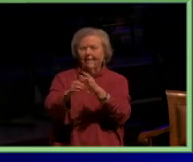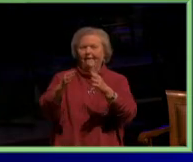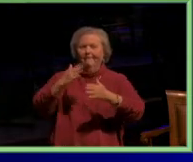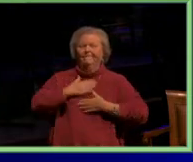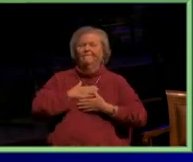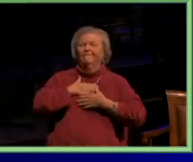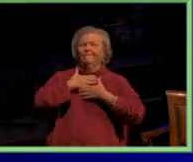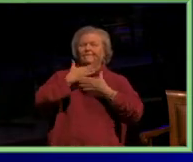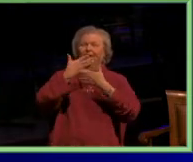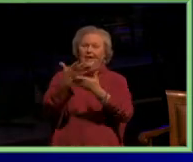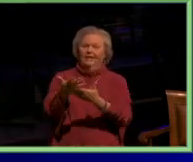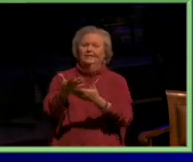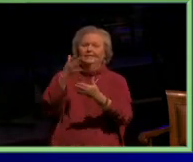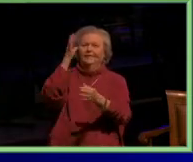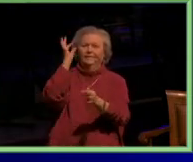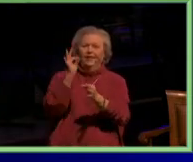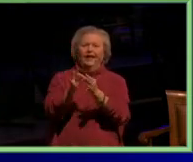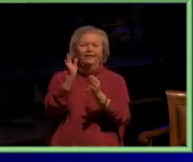today.